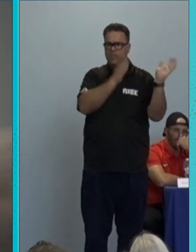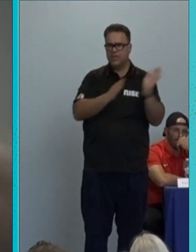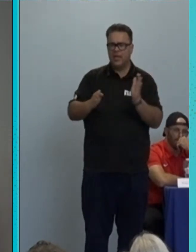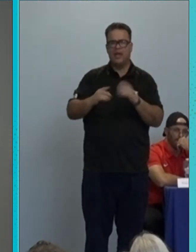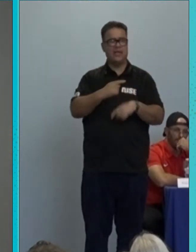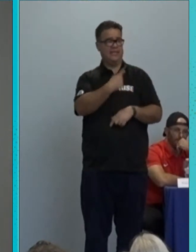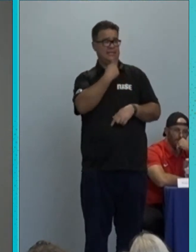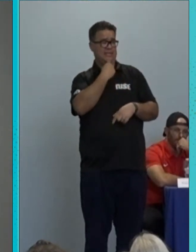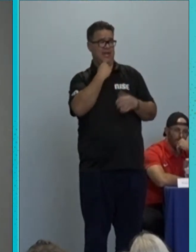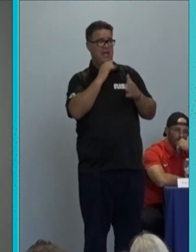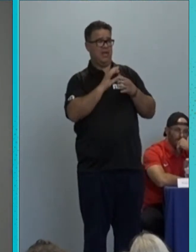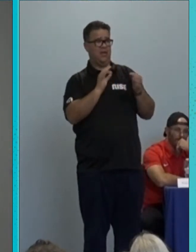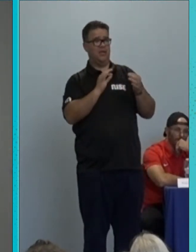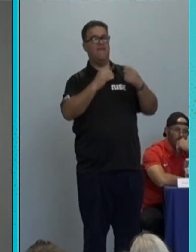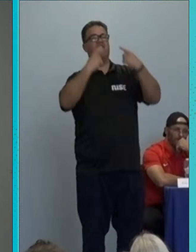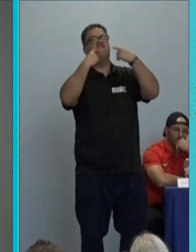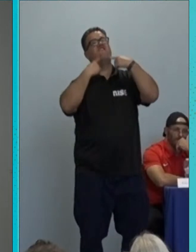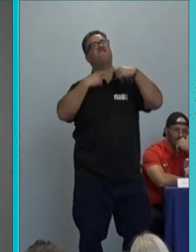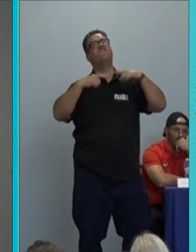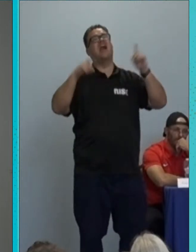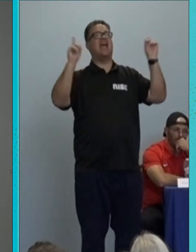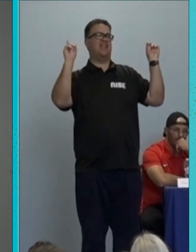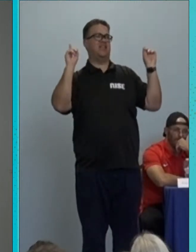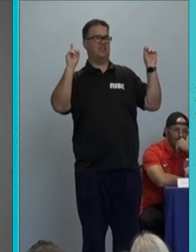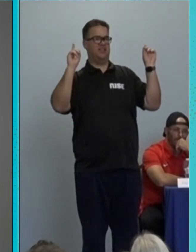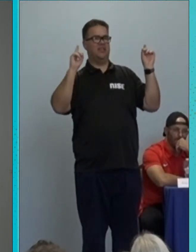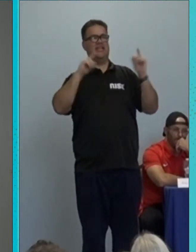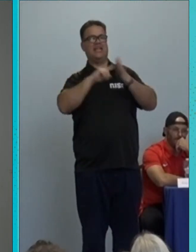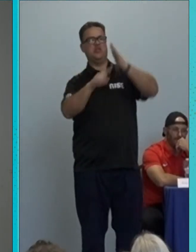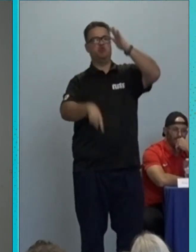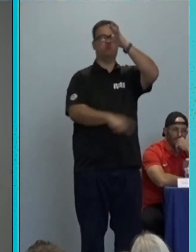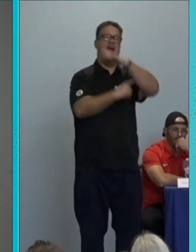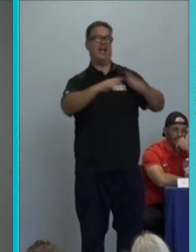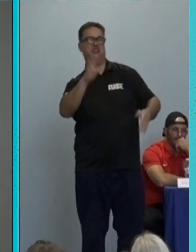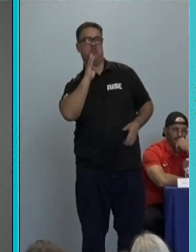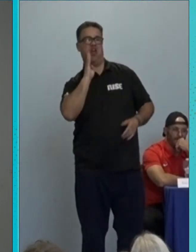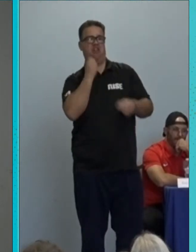said, finally, we can trash talk.